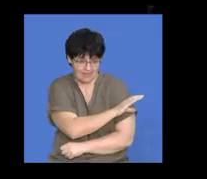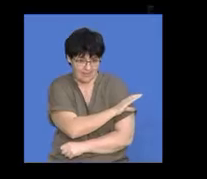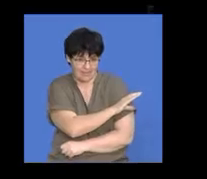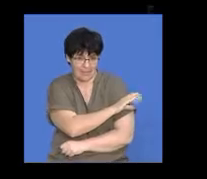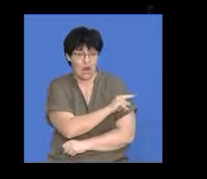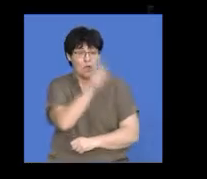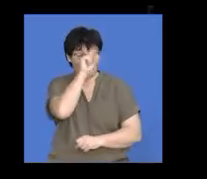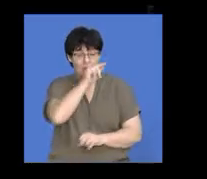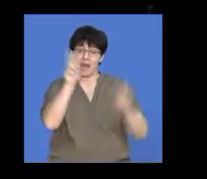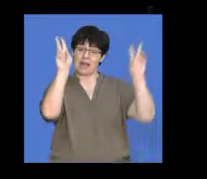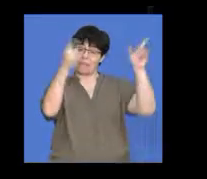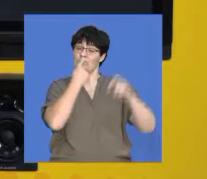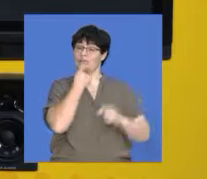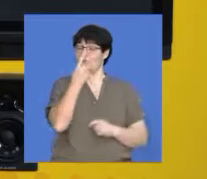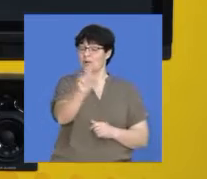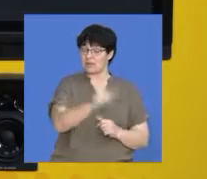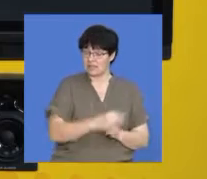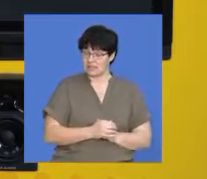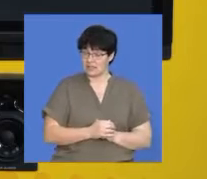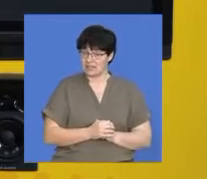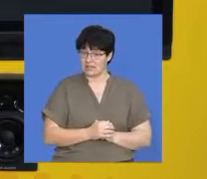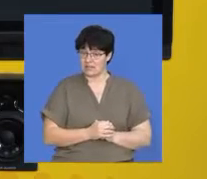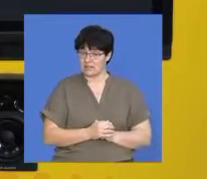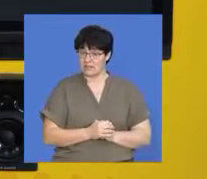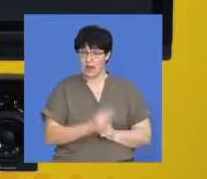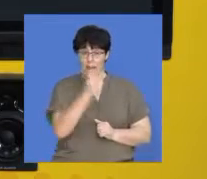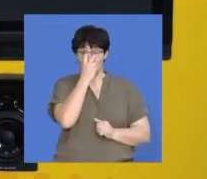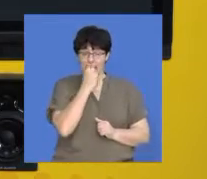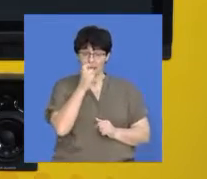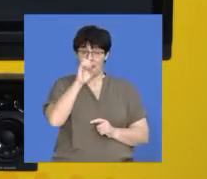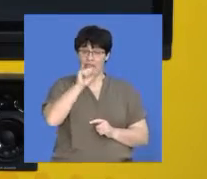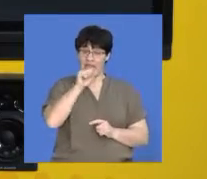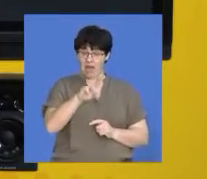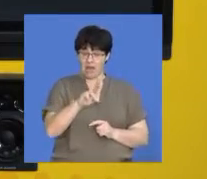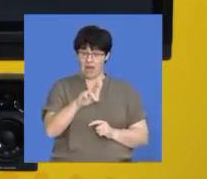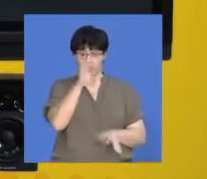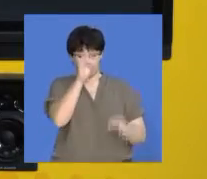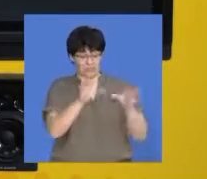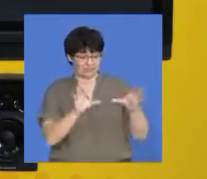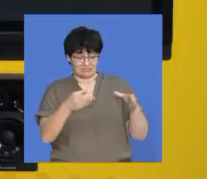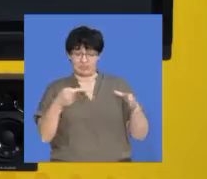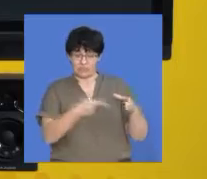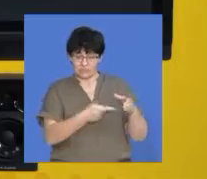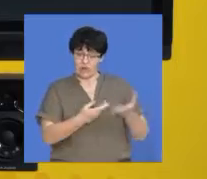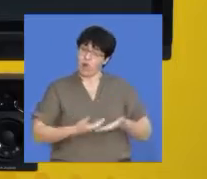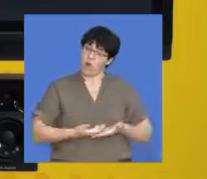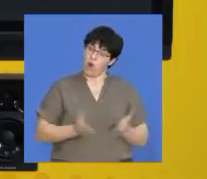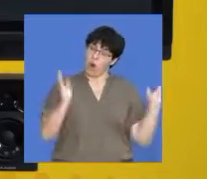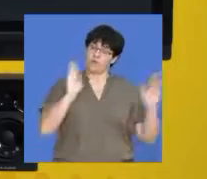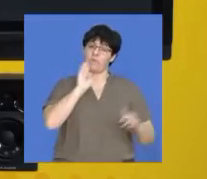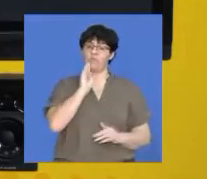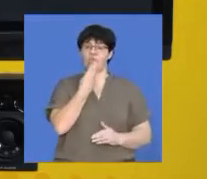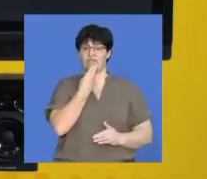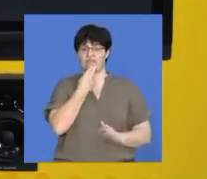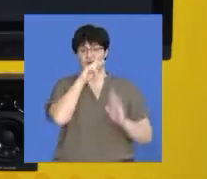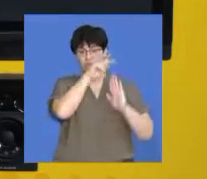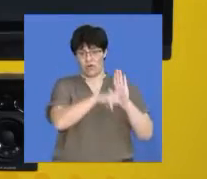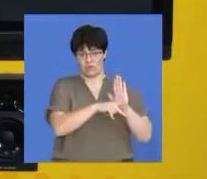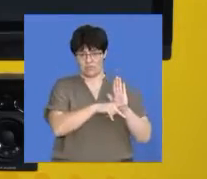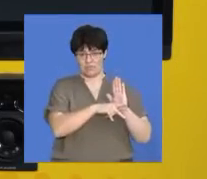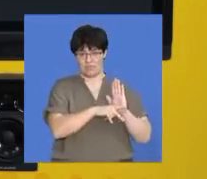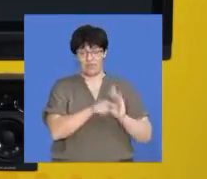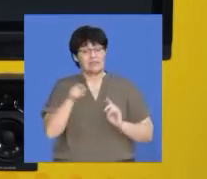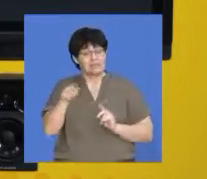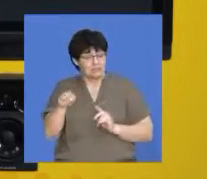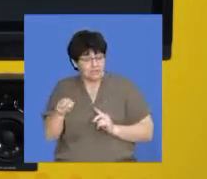remember the caption said that the Black Panther Party provided or launched their breakfast program. However, this